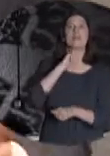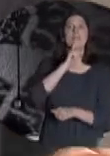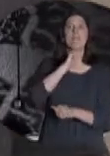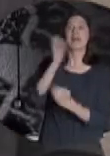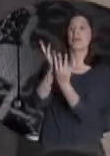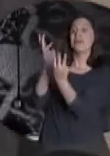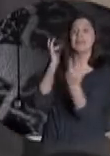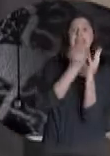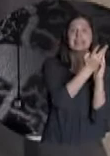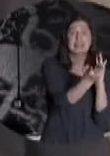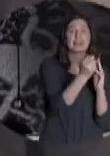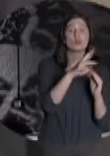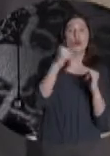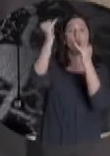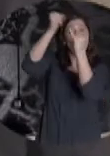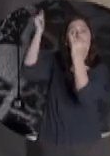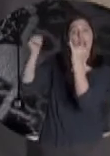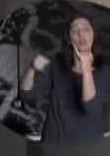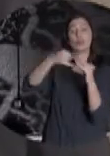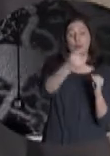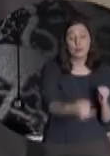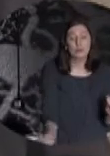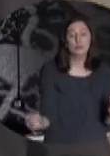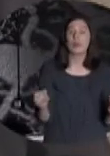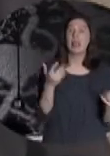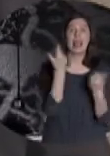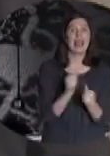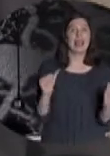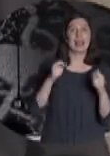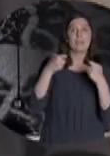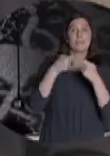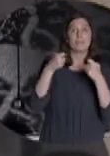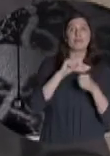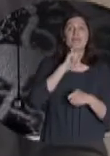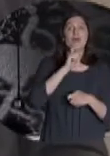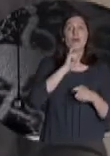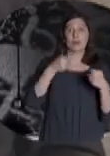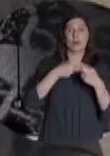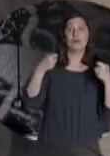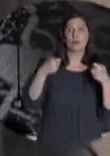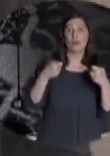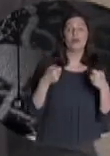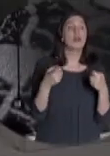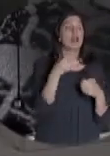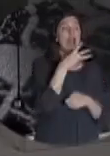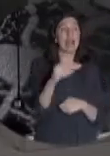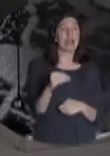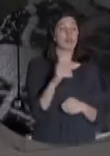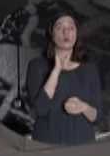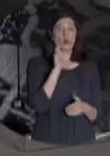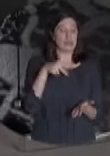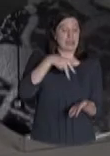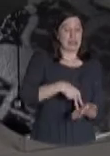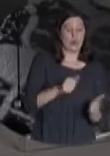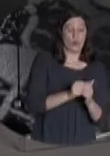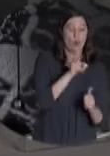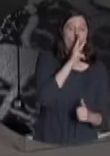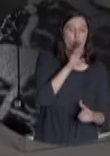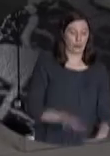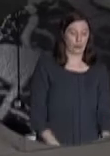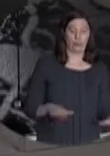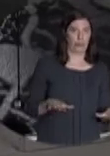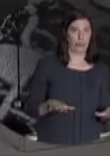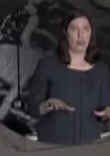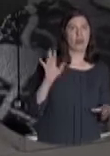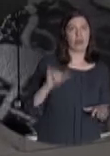talked about wires being down. Anywhere that there's a metal conductor, also try not to stand where there's water accumulating because that can